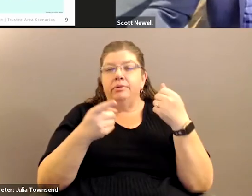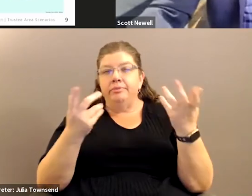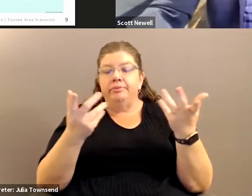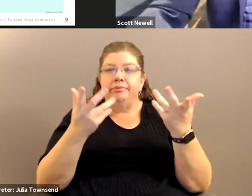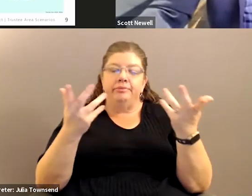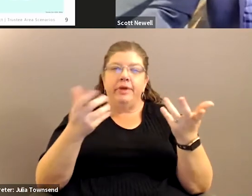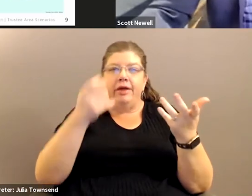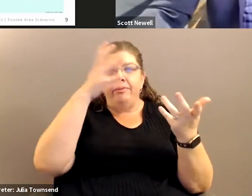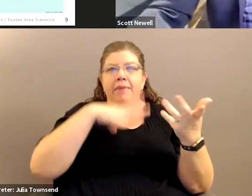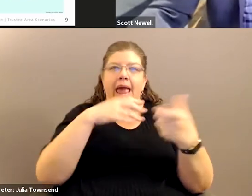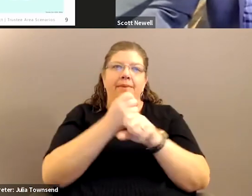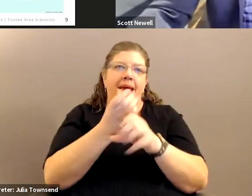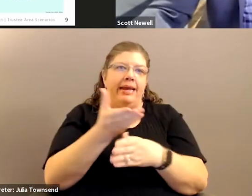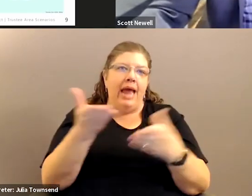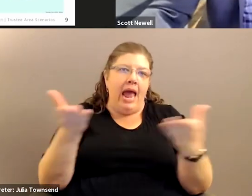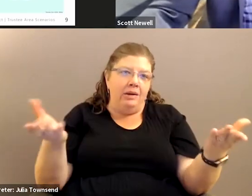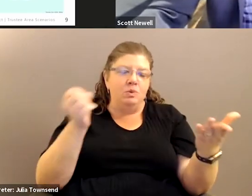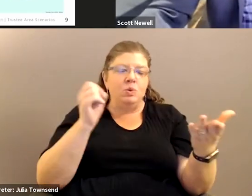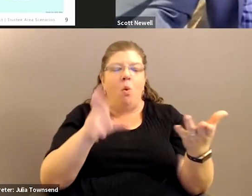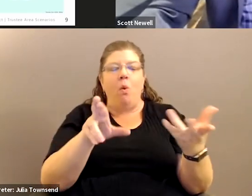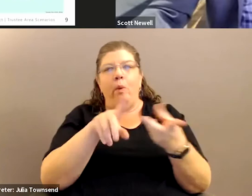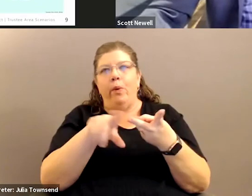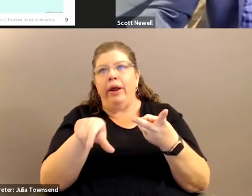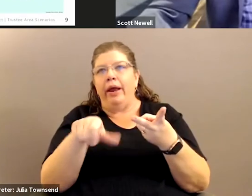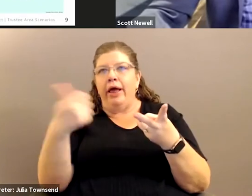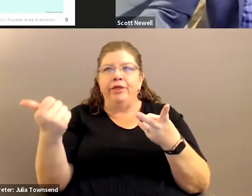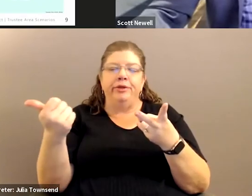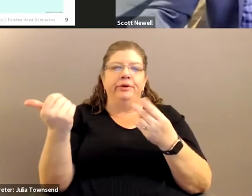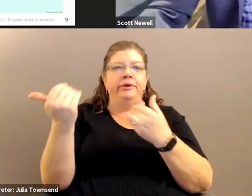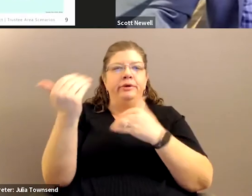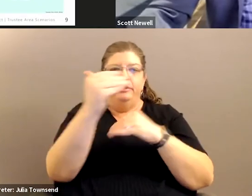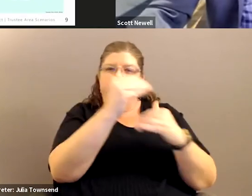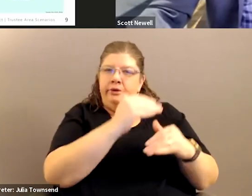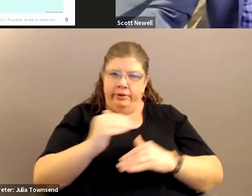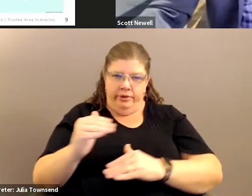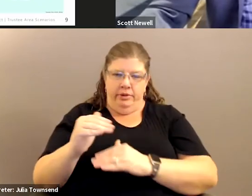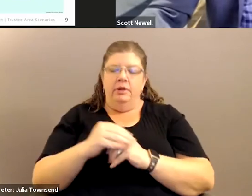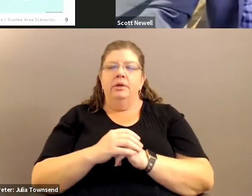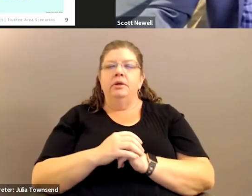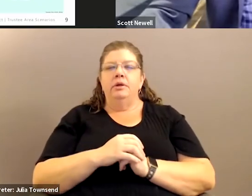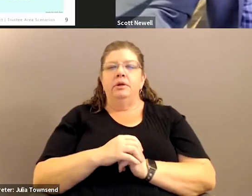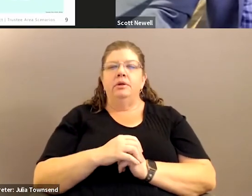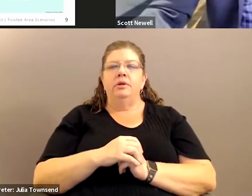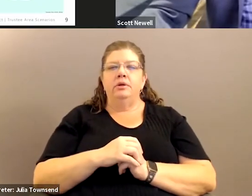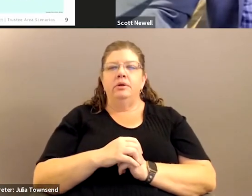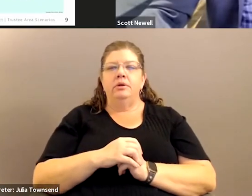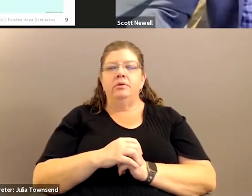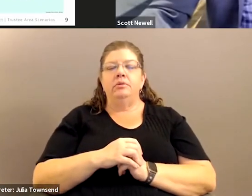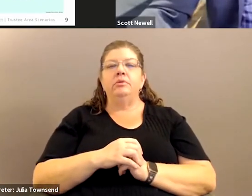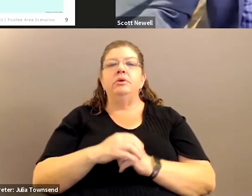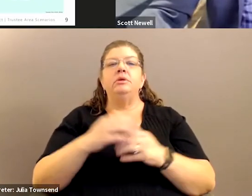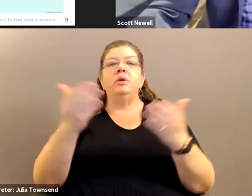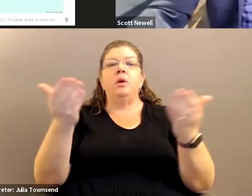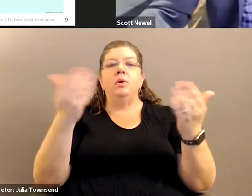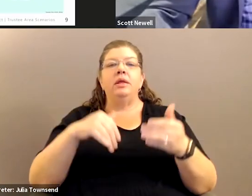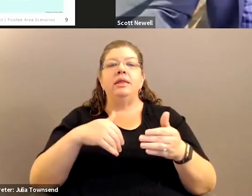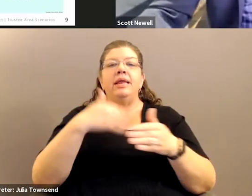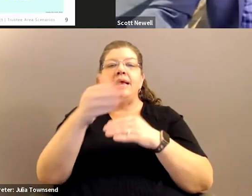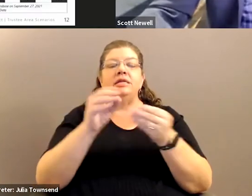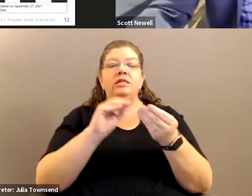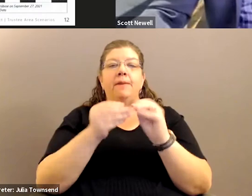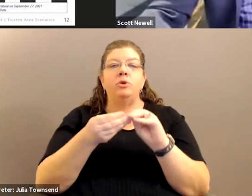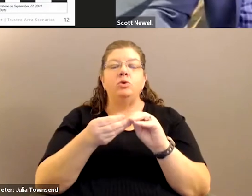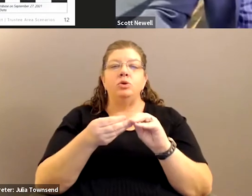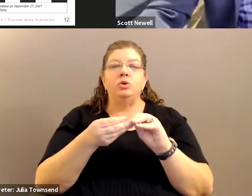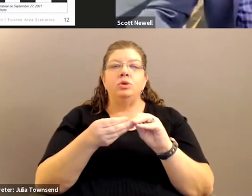man-made items or or otherwise other things so go ahead and go to the numbers on this one